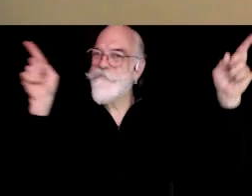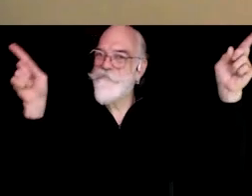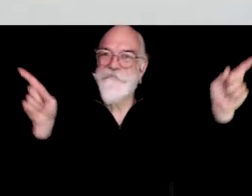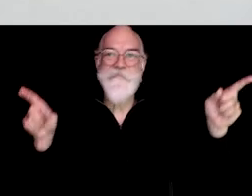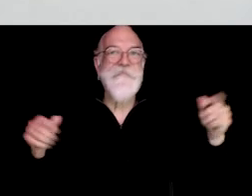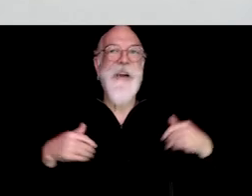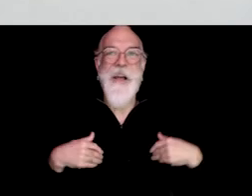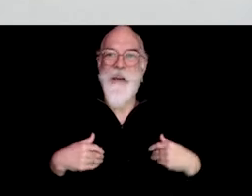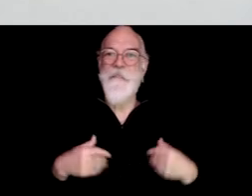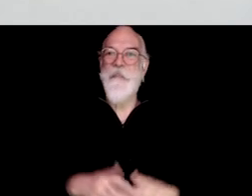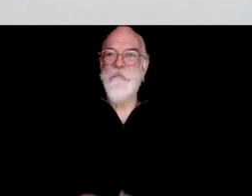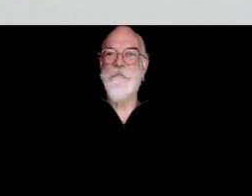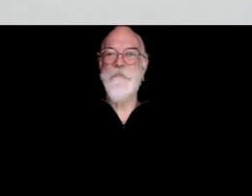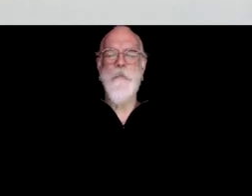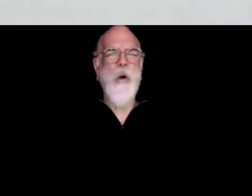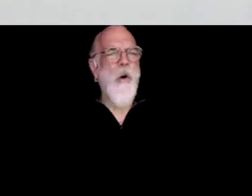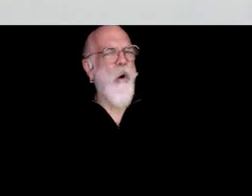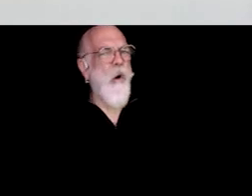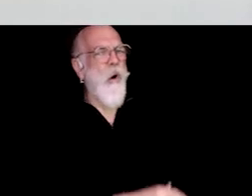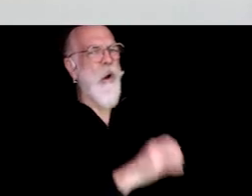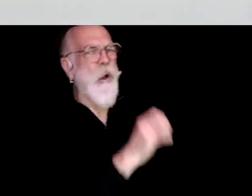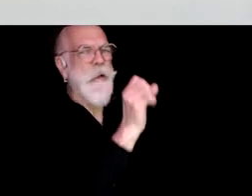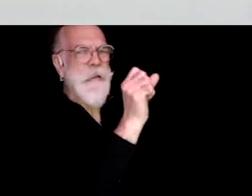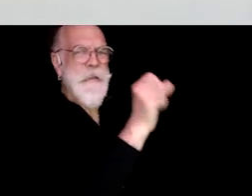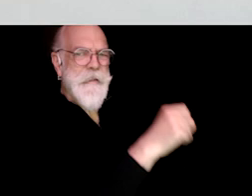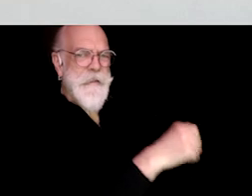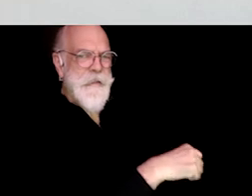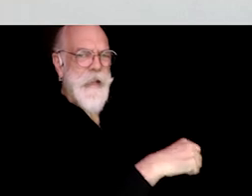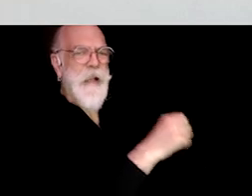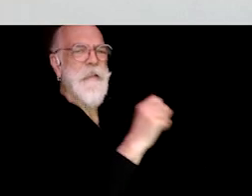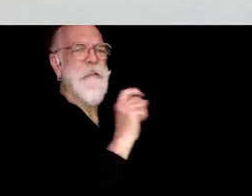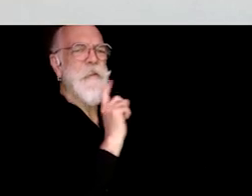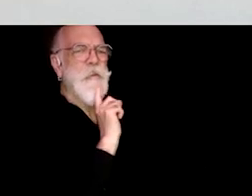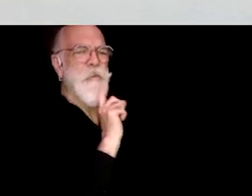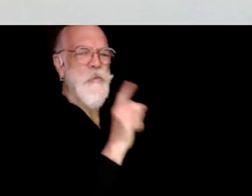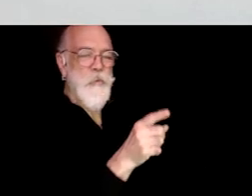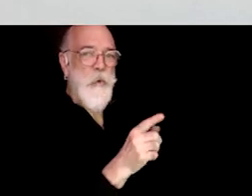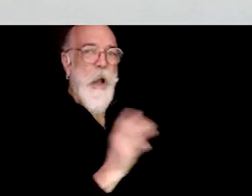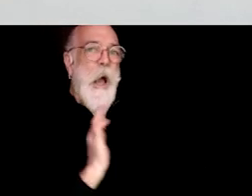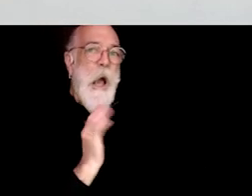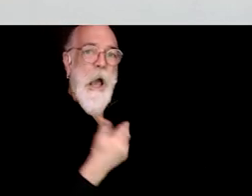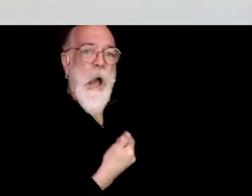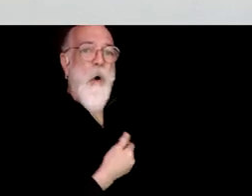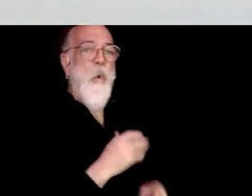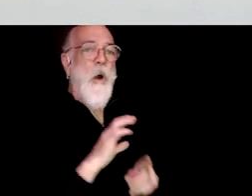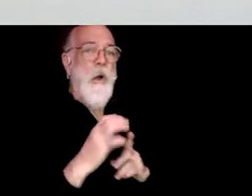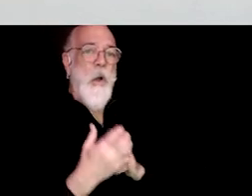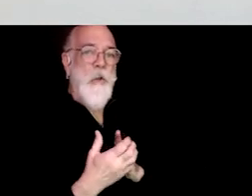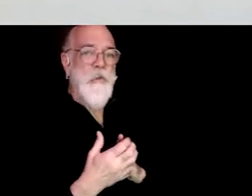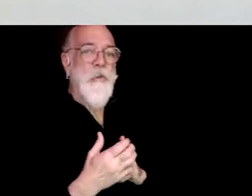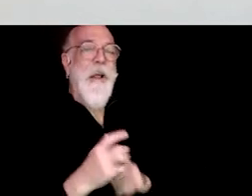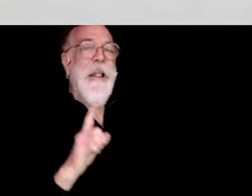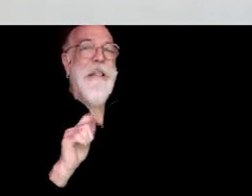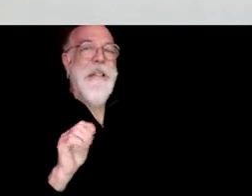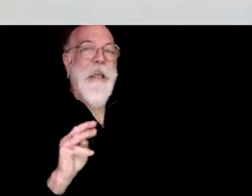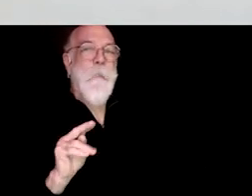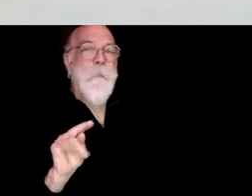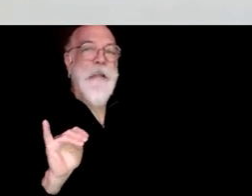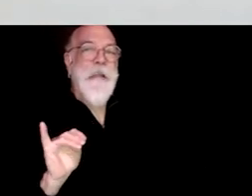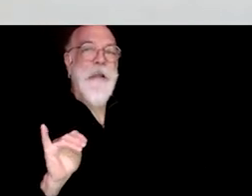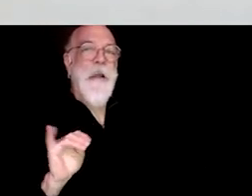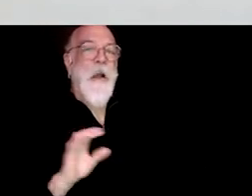Yeah, it's true. In our culture, in the Lemmy culture, in our language, we